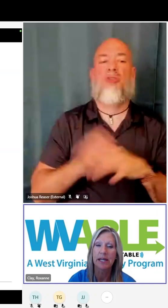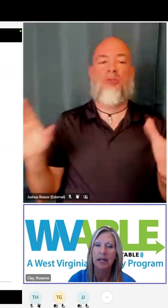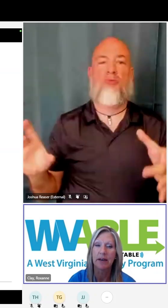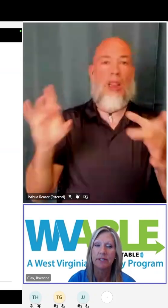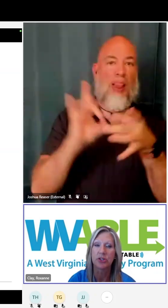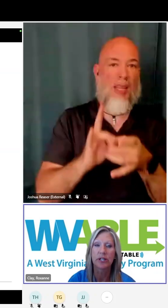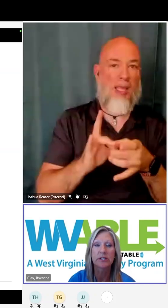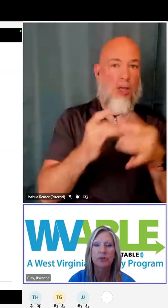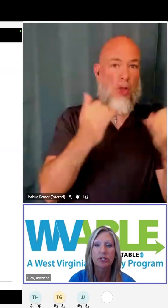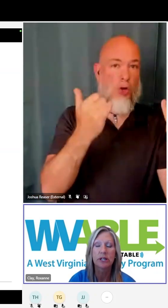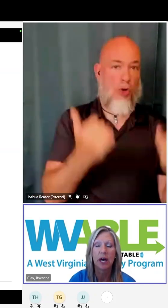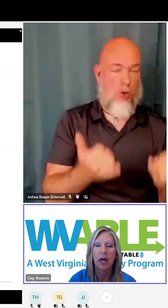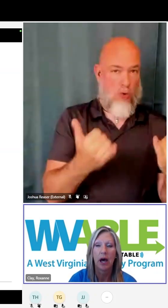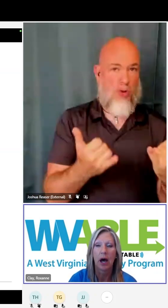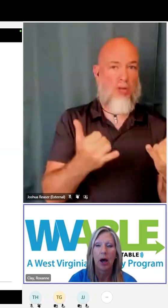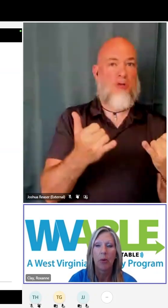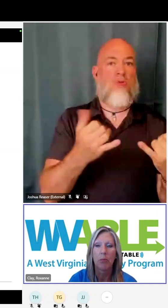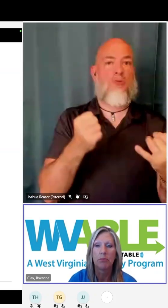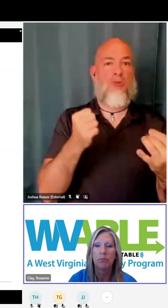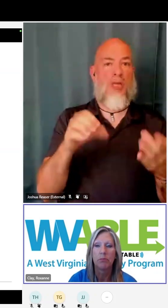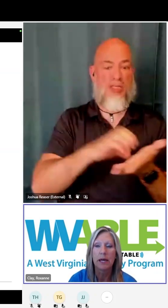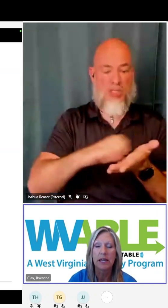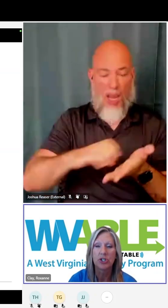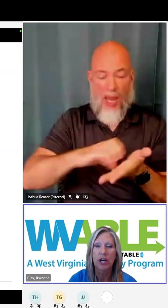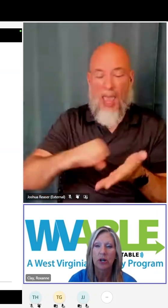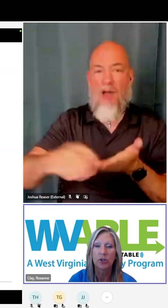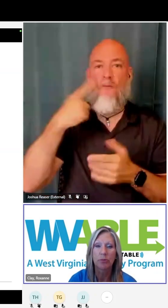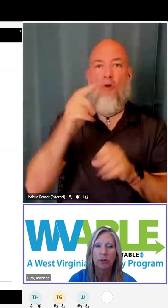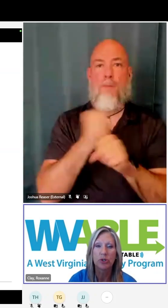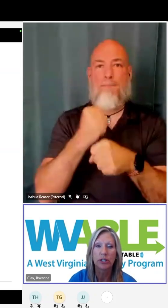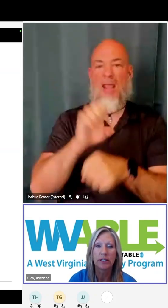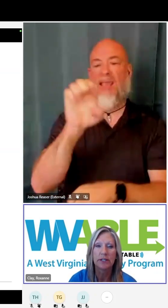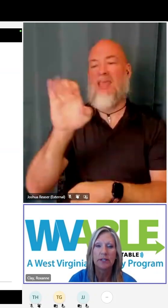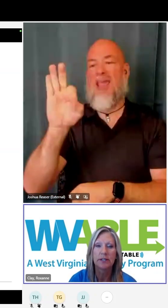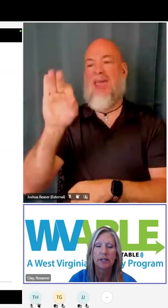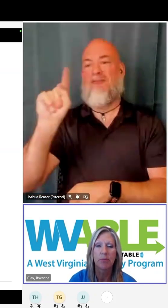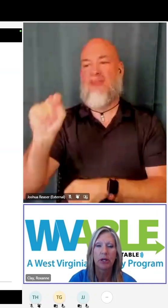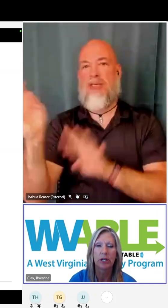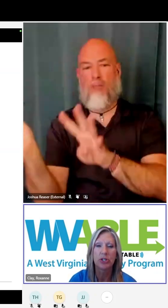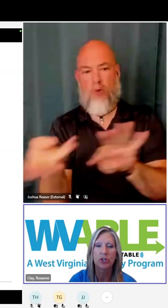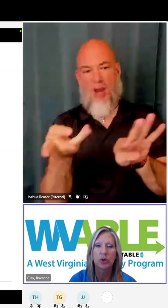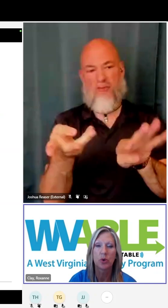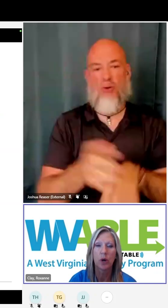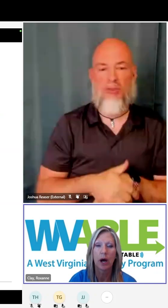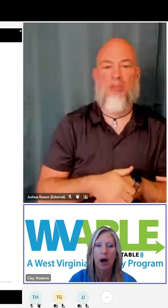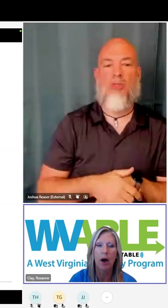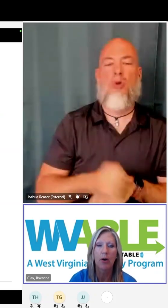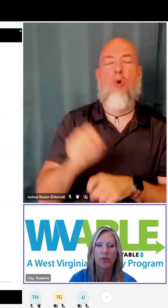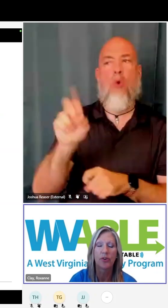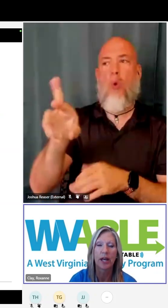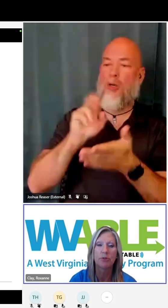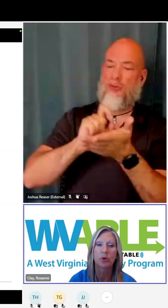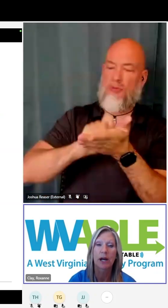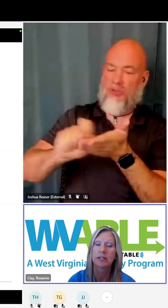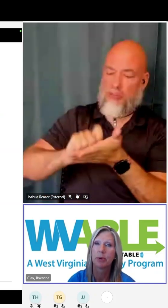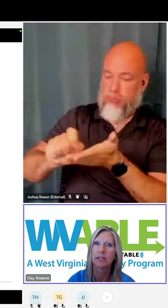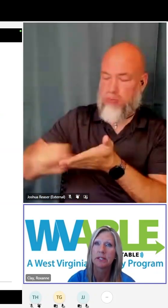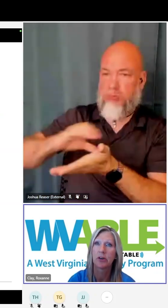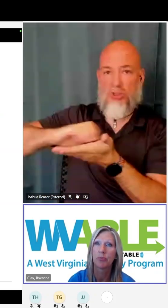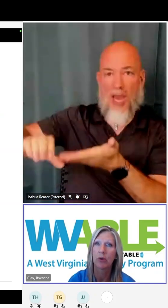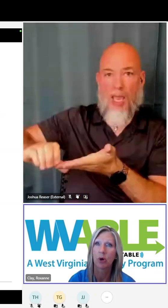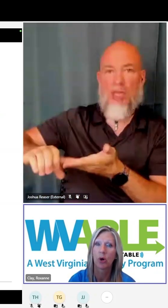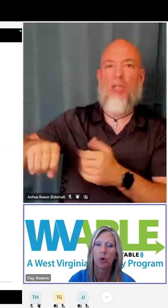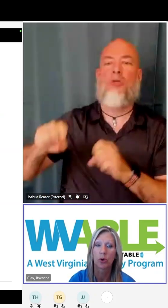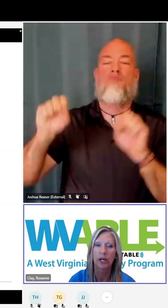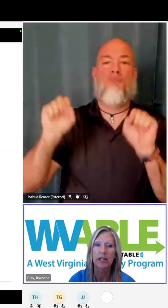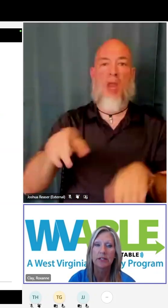account to make EFT transfers, making check contributions, the ability to set up direct